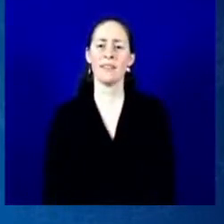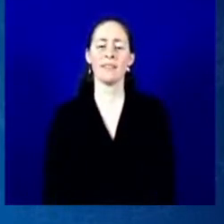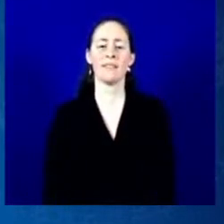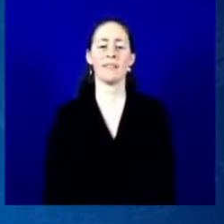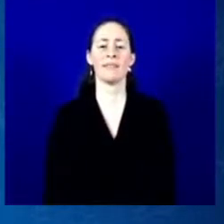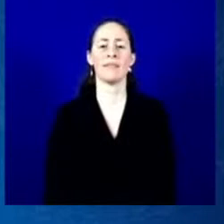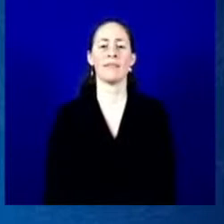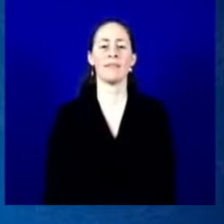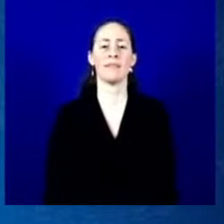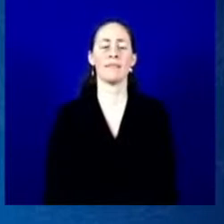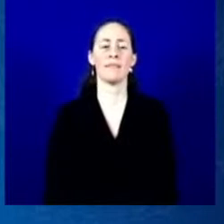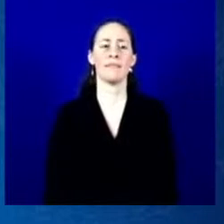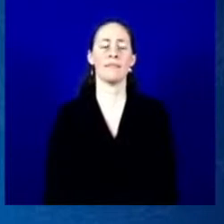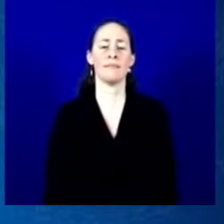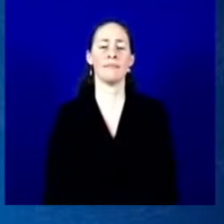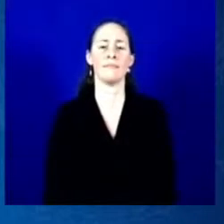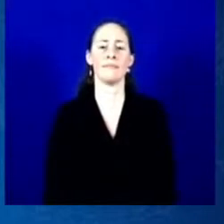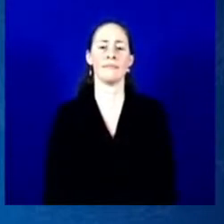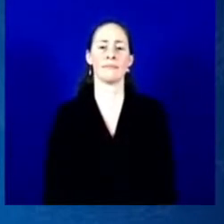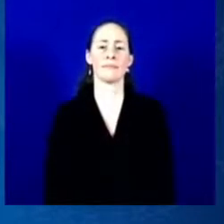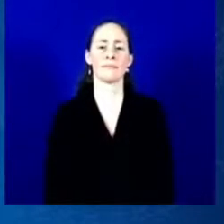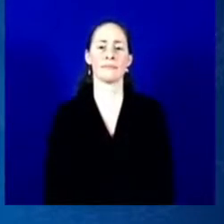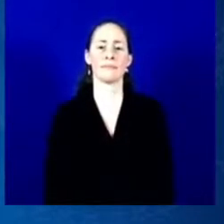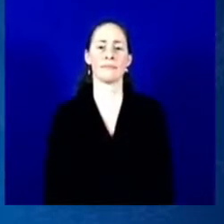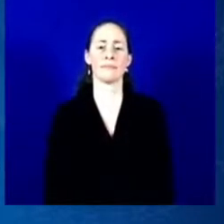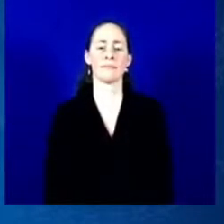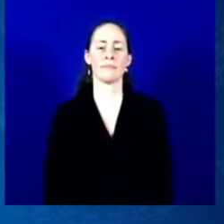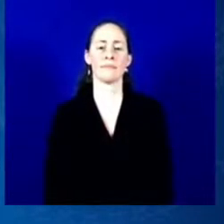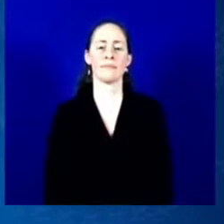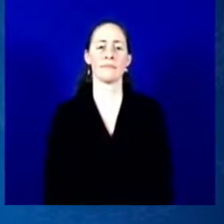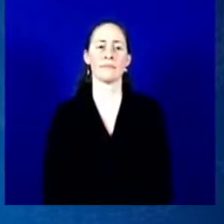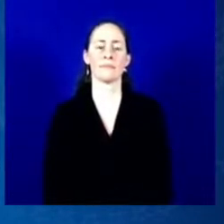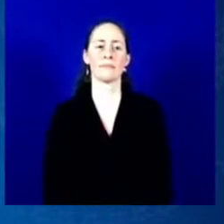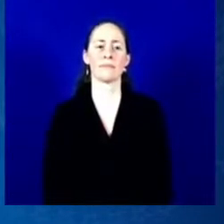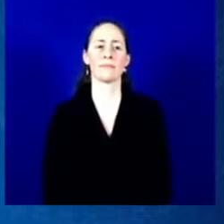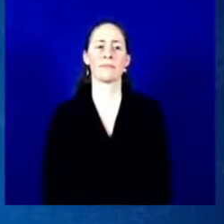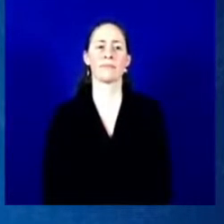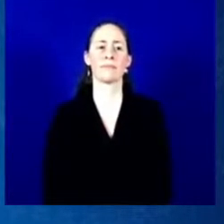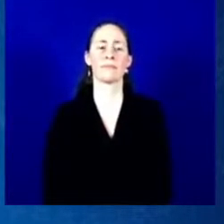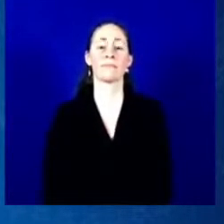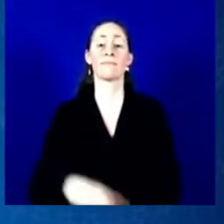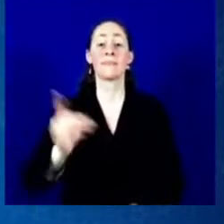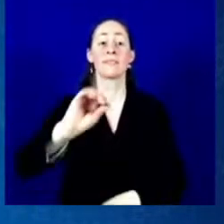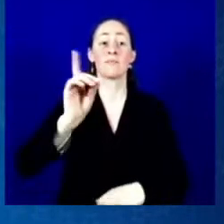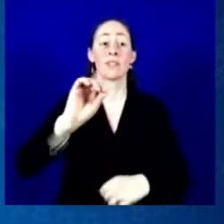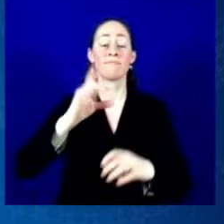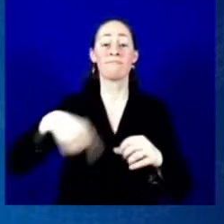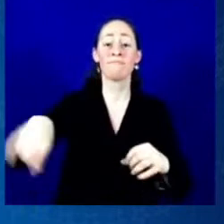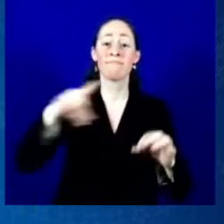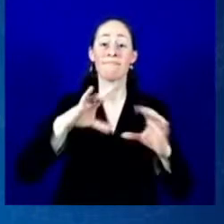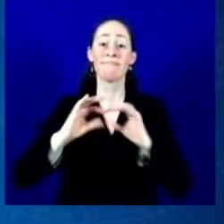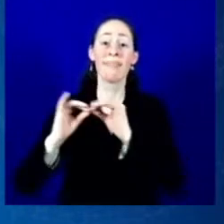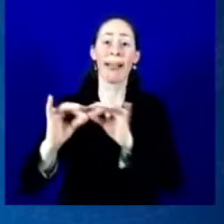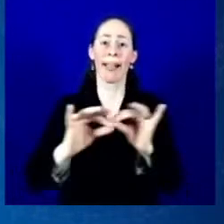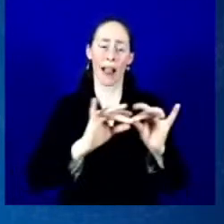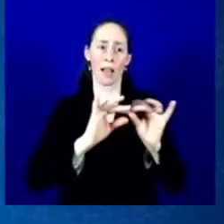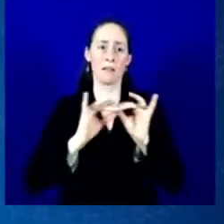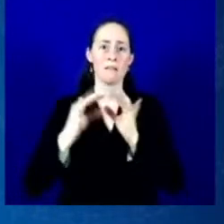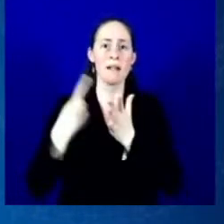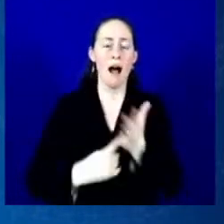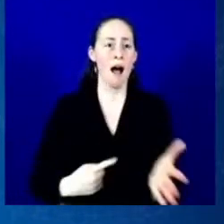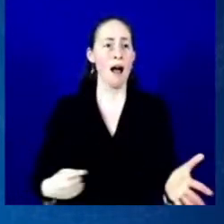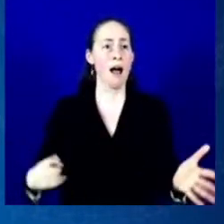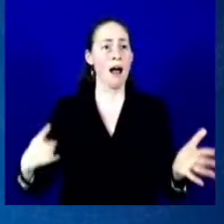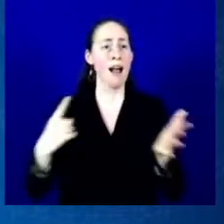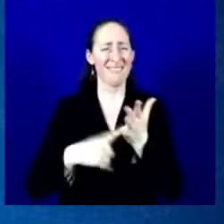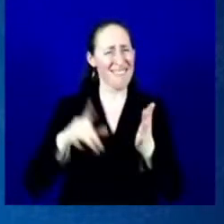Sometimes I have arguments with my friends in the Democratic Party. I think you should be able to become a billionaire and a millionaire, but